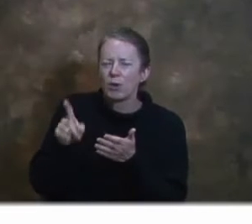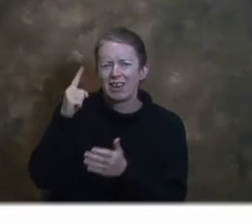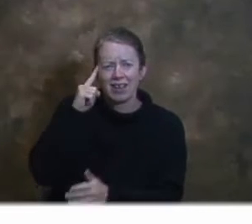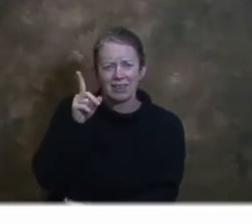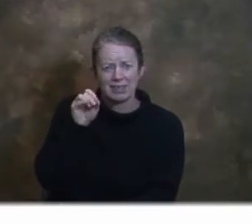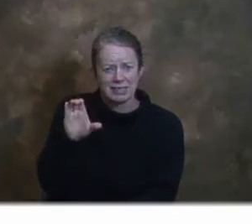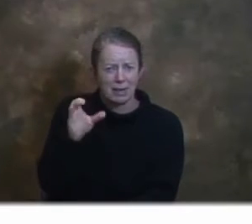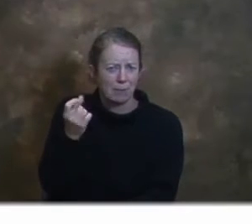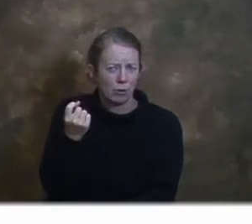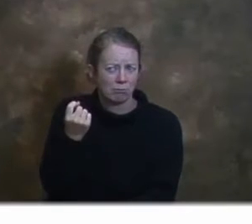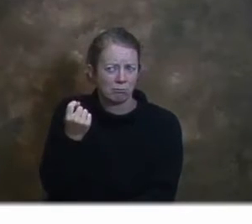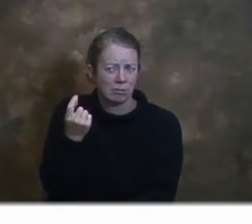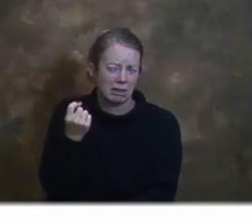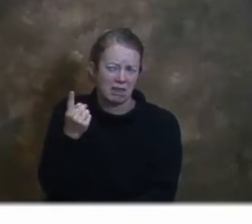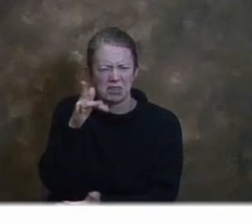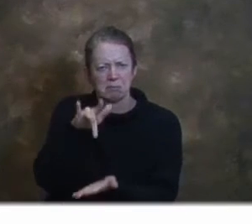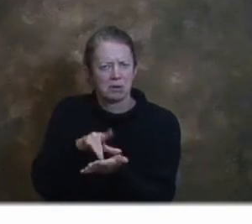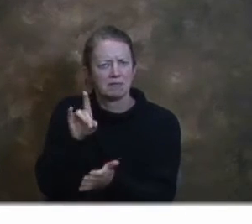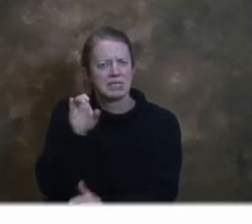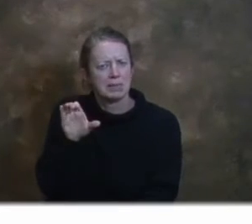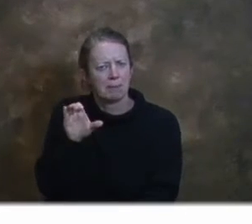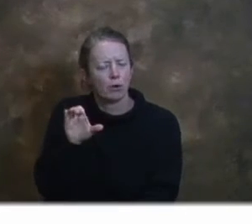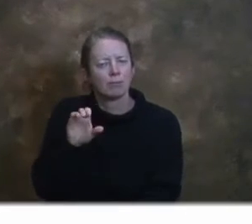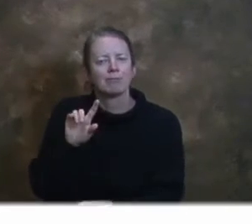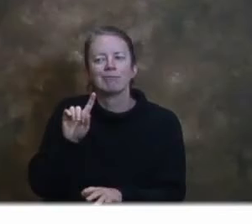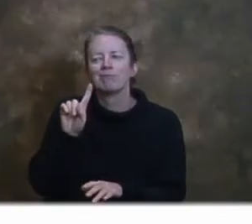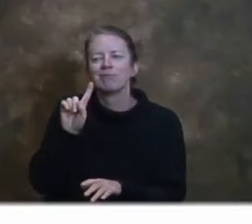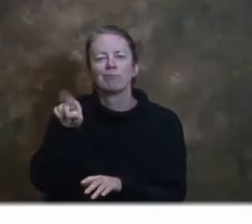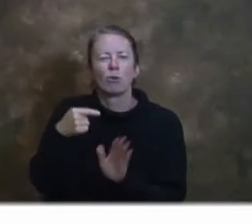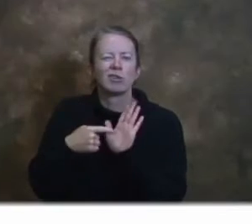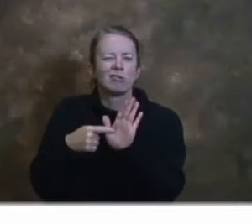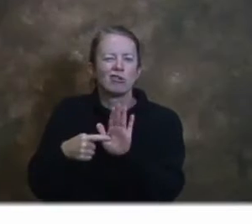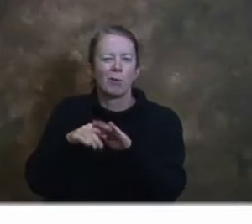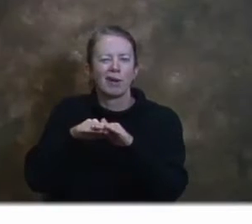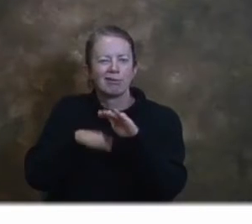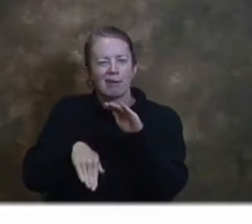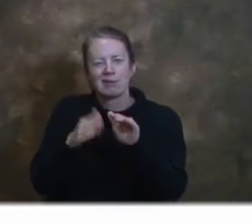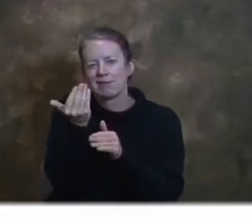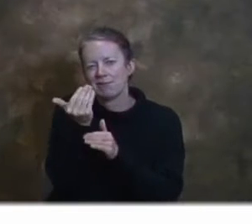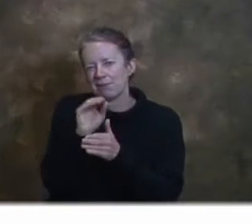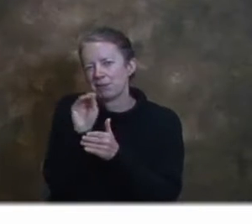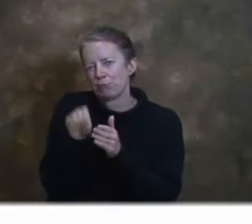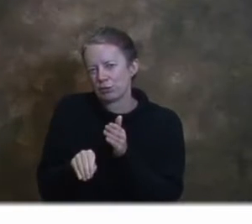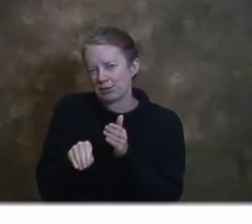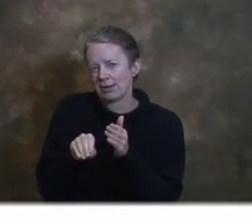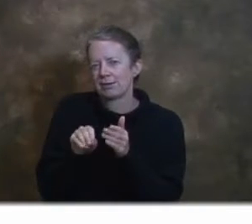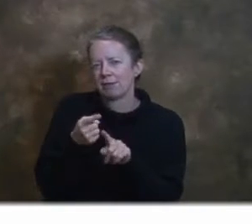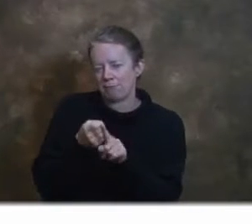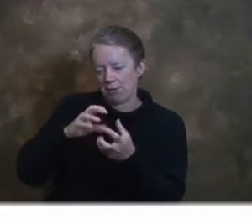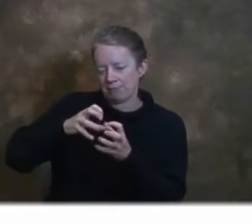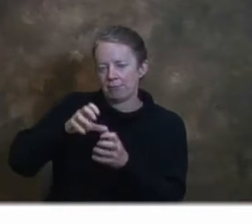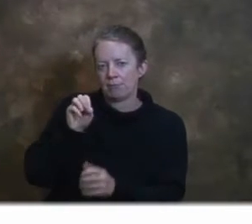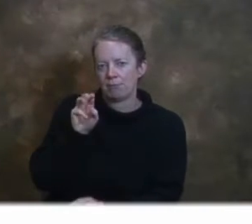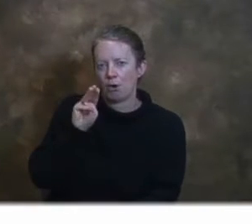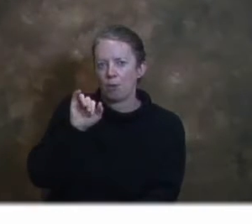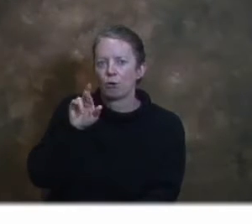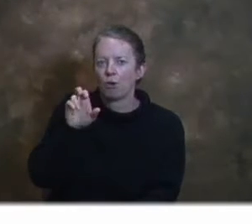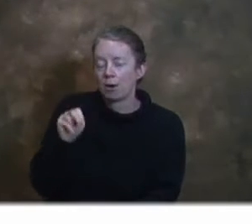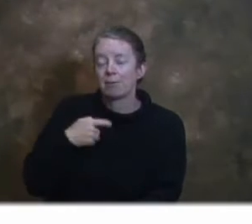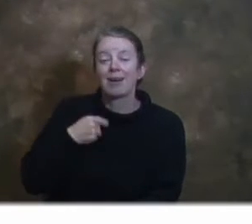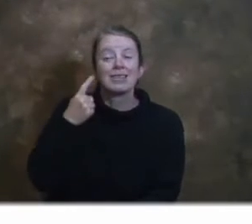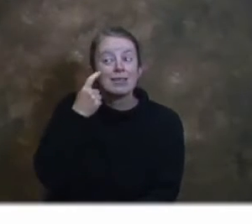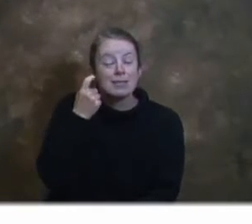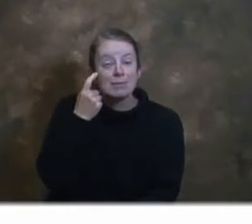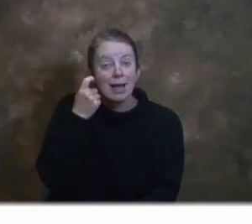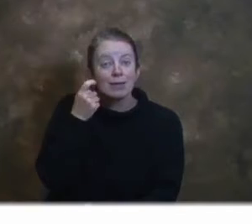or mid-December. It was still only showing less than 15%, I believe, Omicron. I suspect that when we see the respiratory report